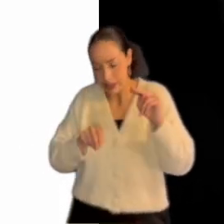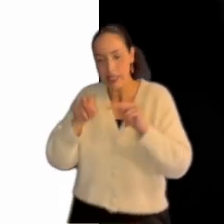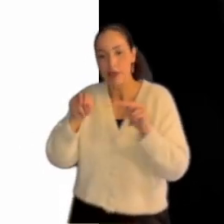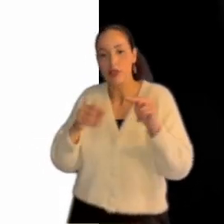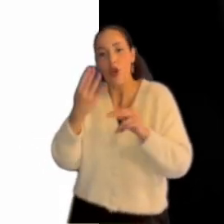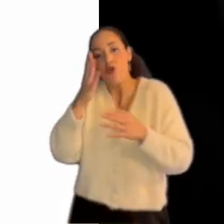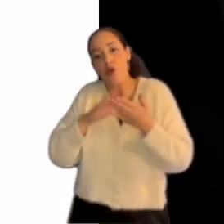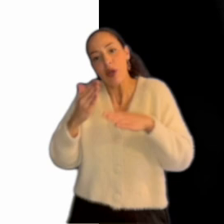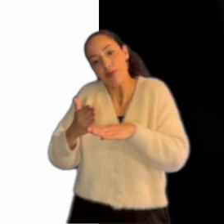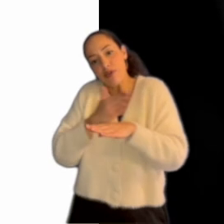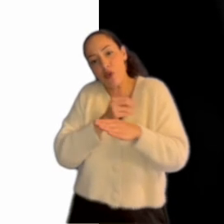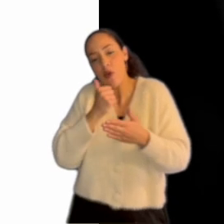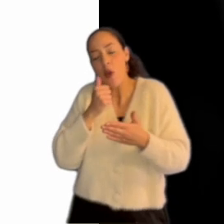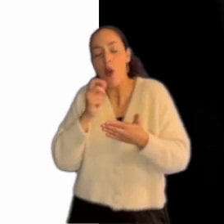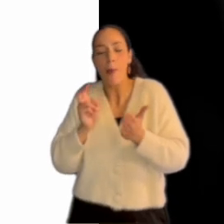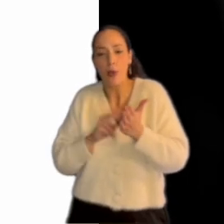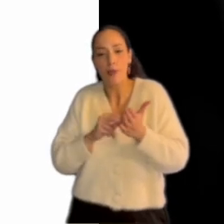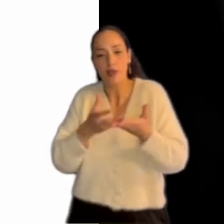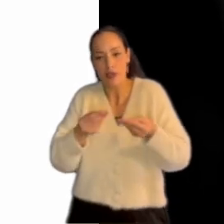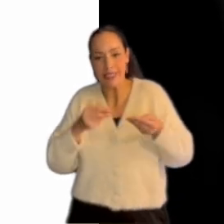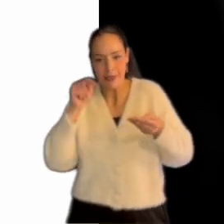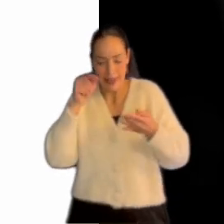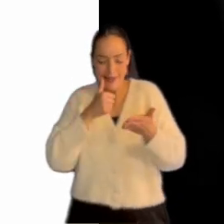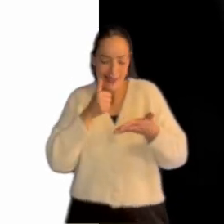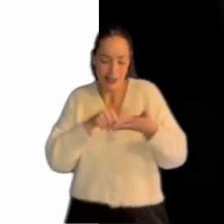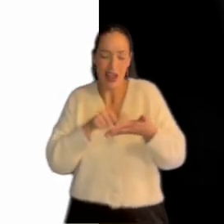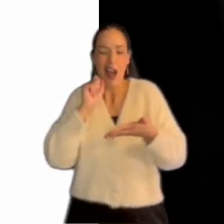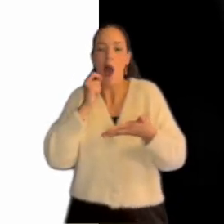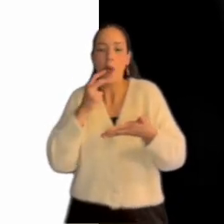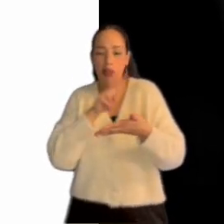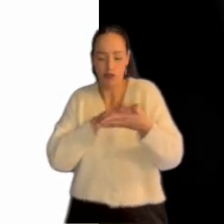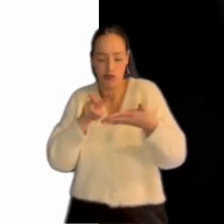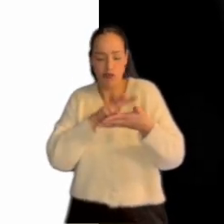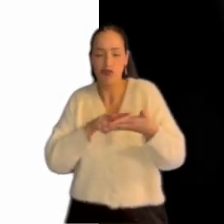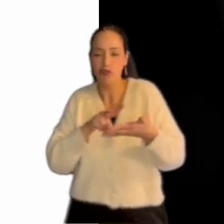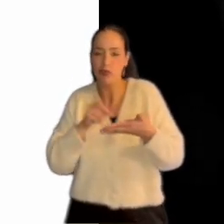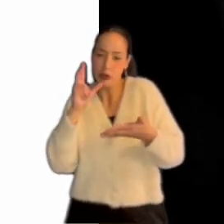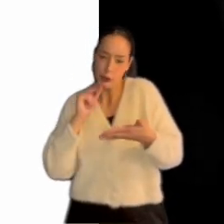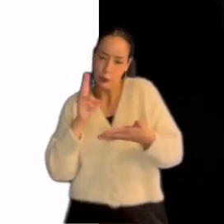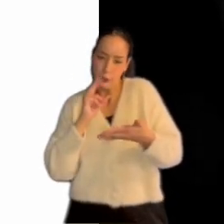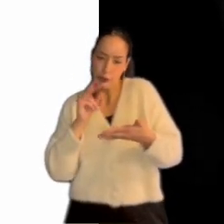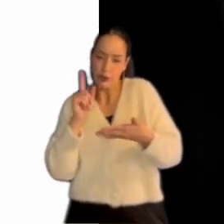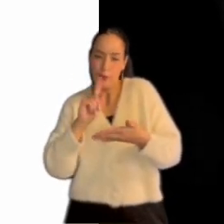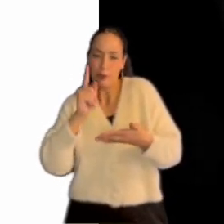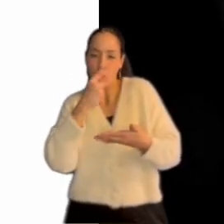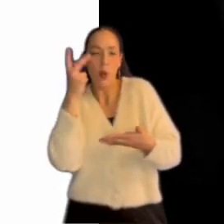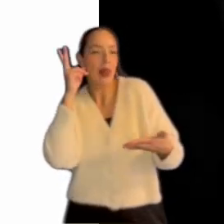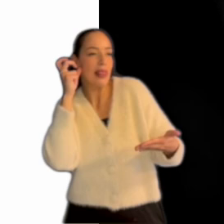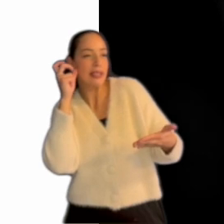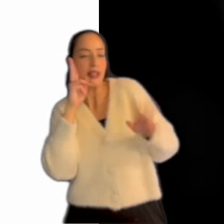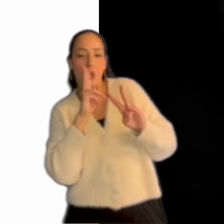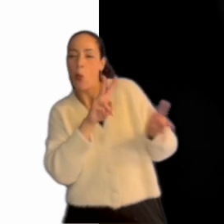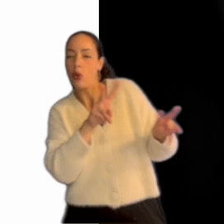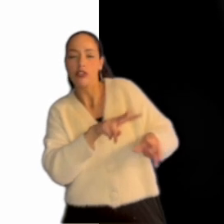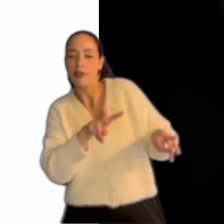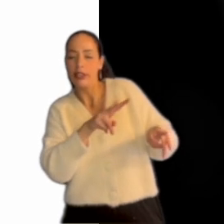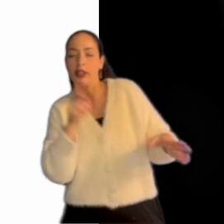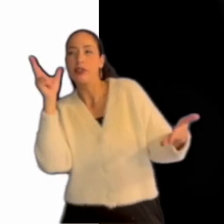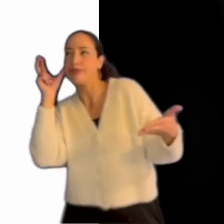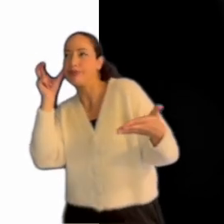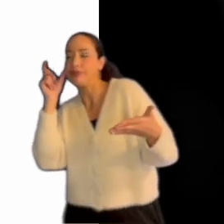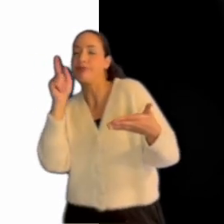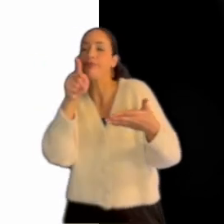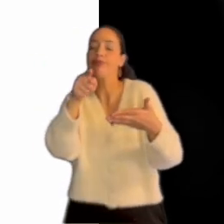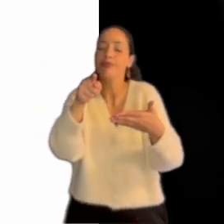she received this letter. I'll read it out loud for those who are listening to the training rather than following the video. Dear parent